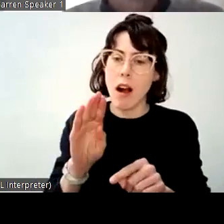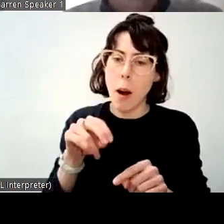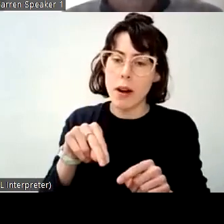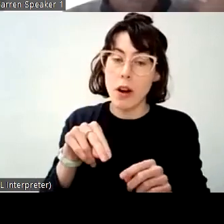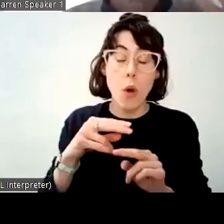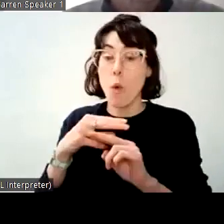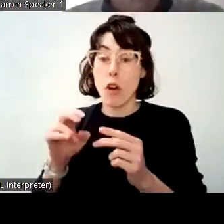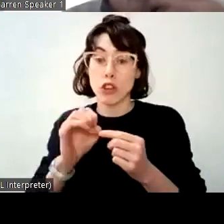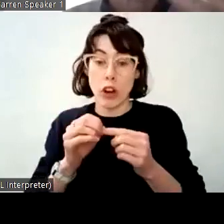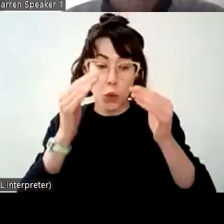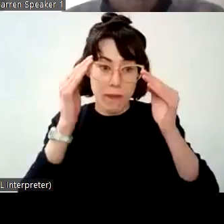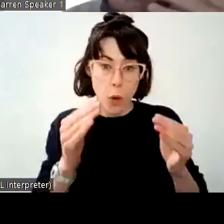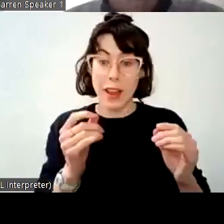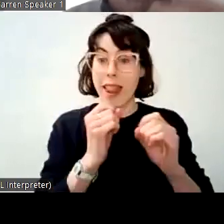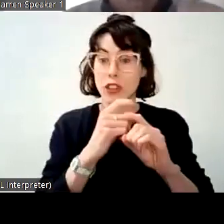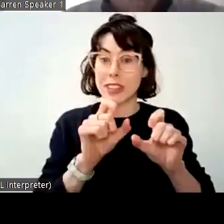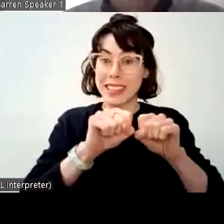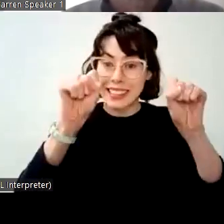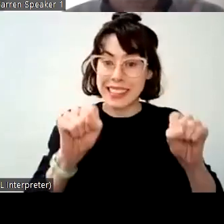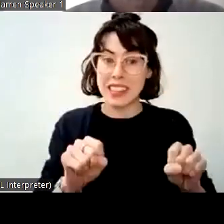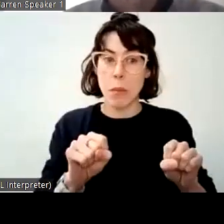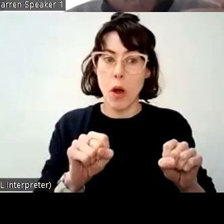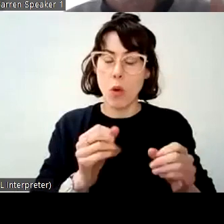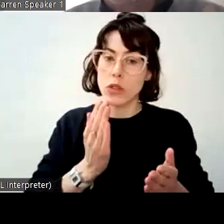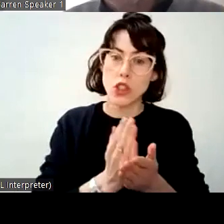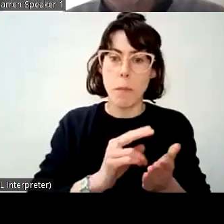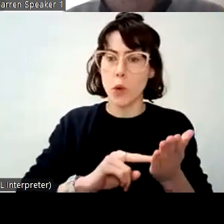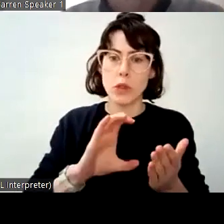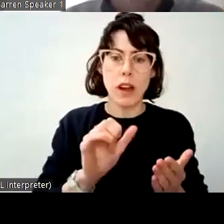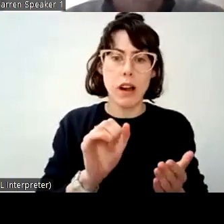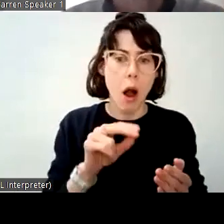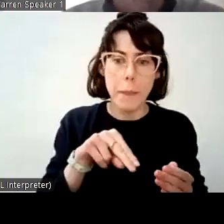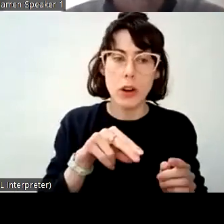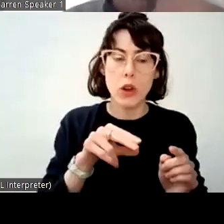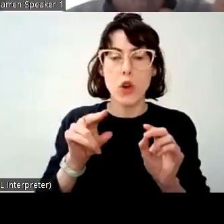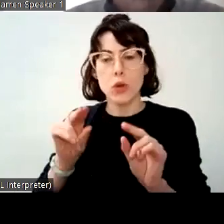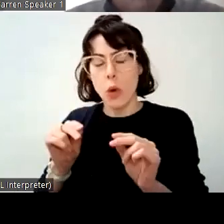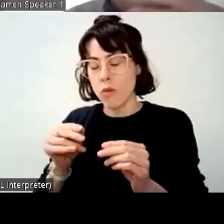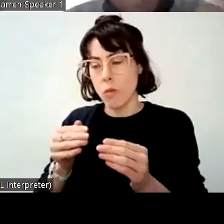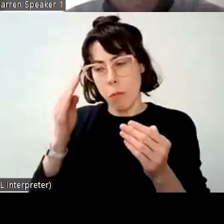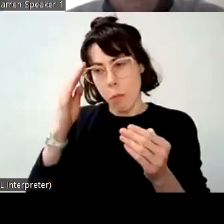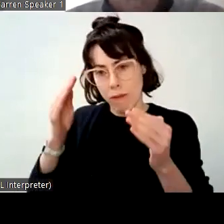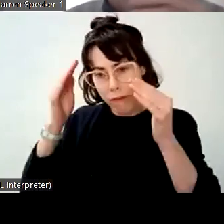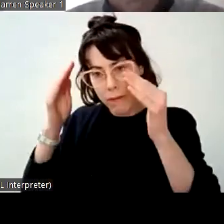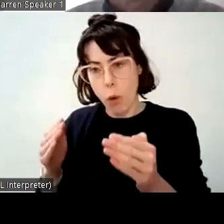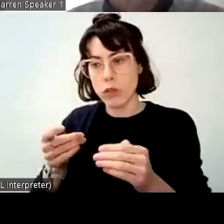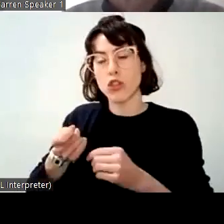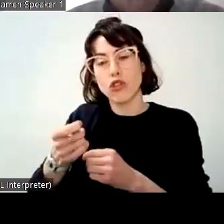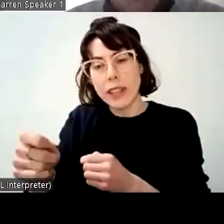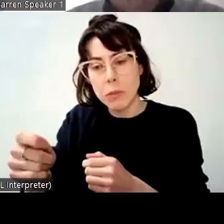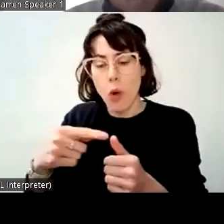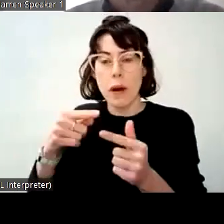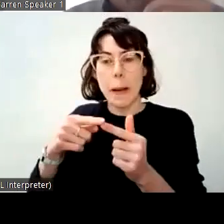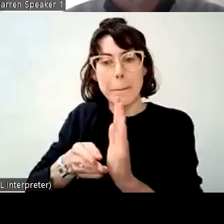system. You're talking about all different sources of greenhouse gas emissions. So agriculture, building, heating, transport, all of these have